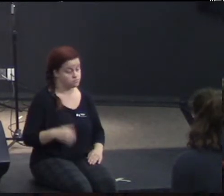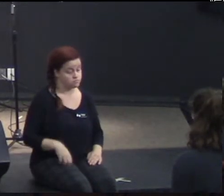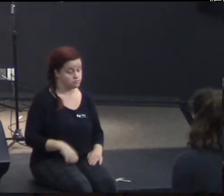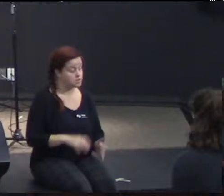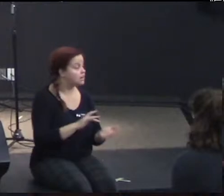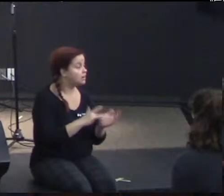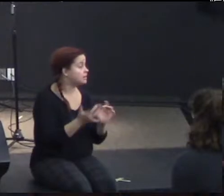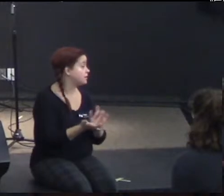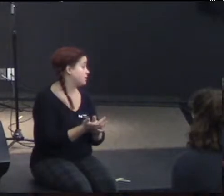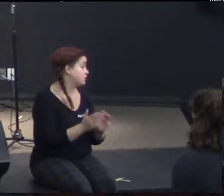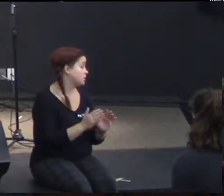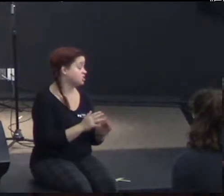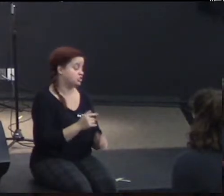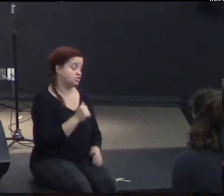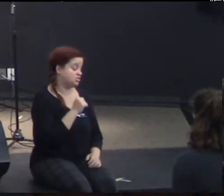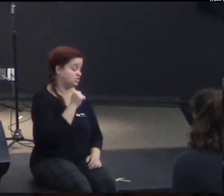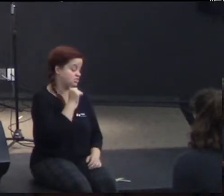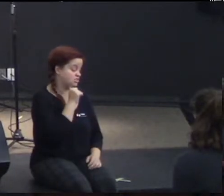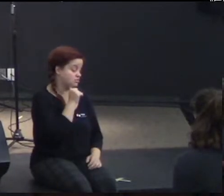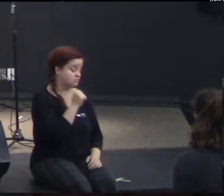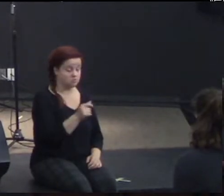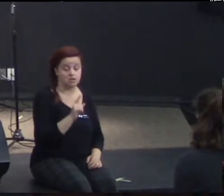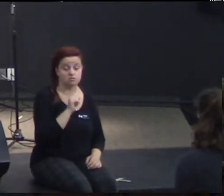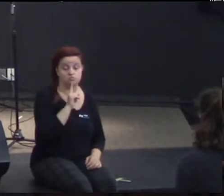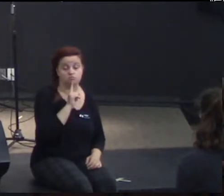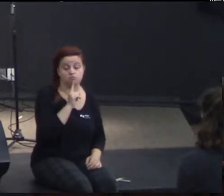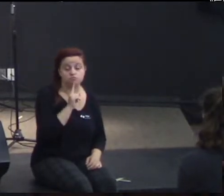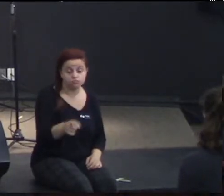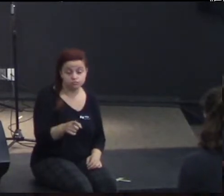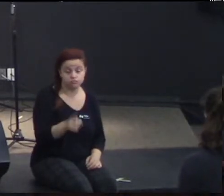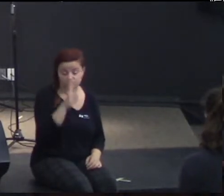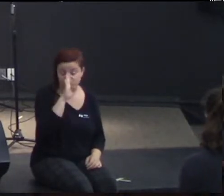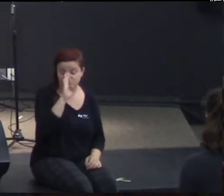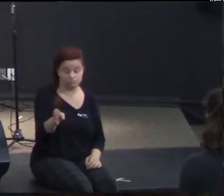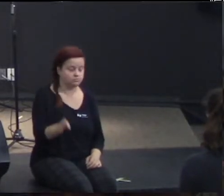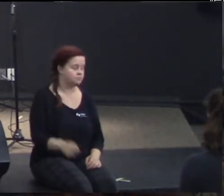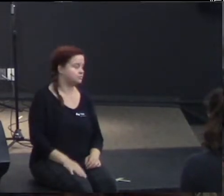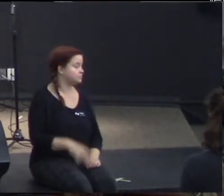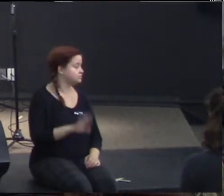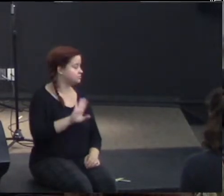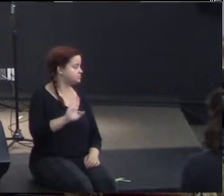Jesus didn't truth bomb and say, thought I had something good with y'all.